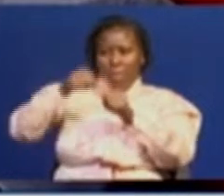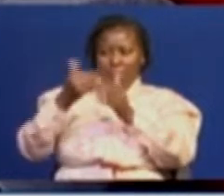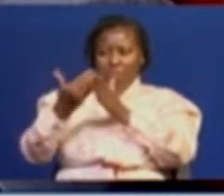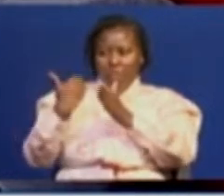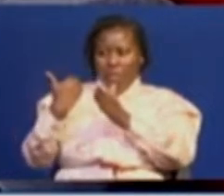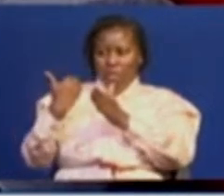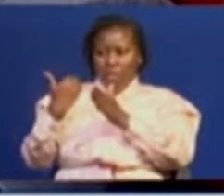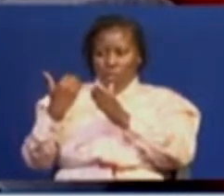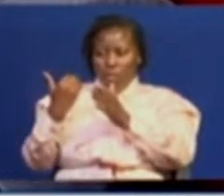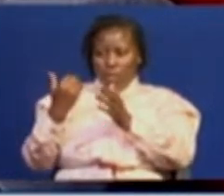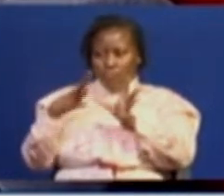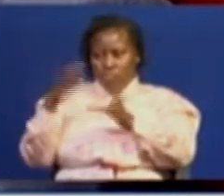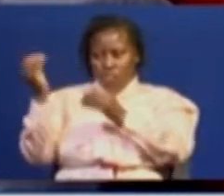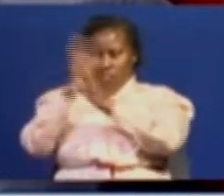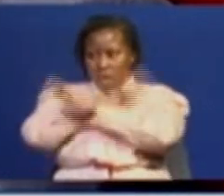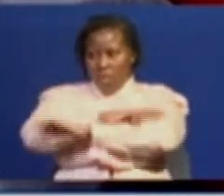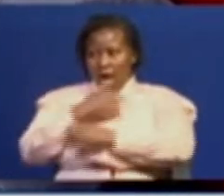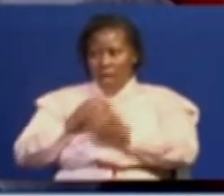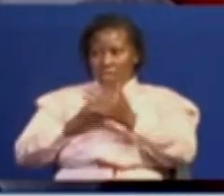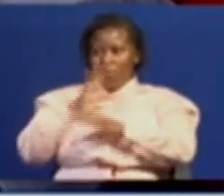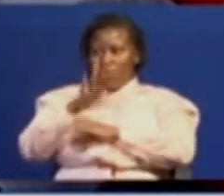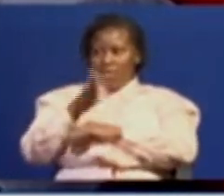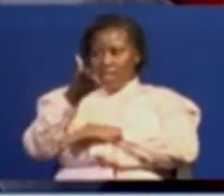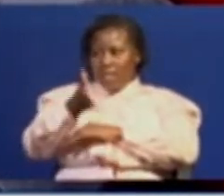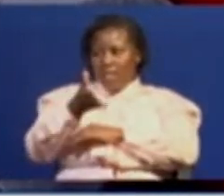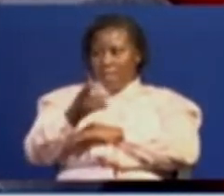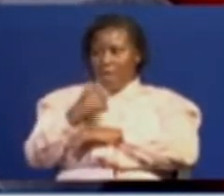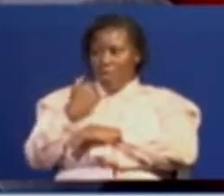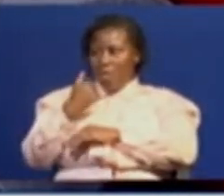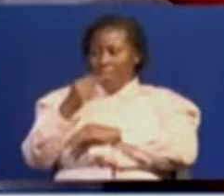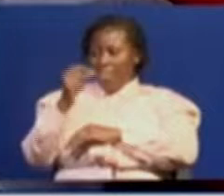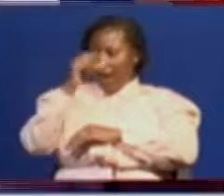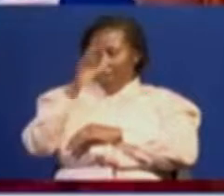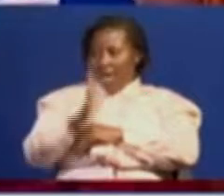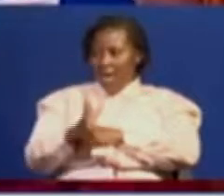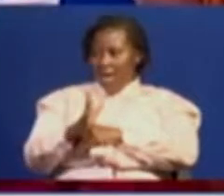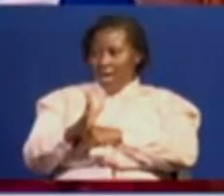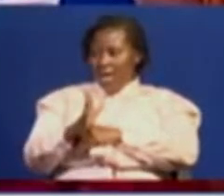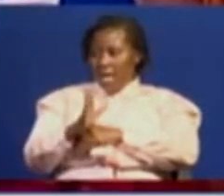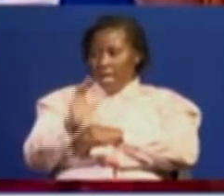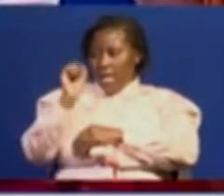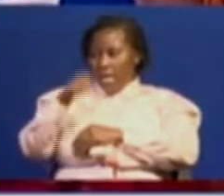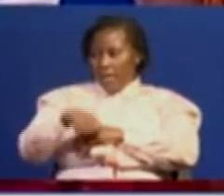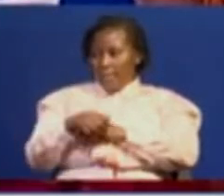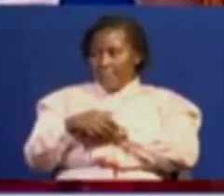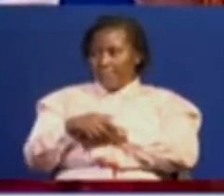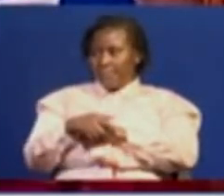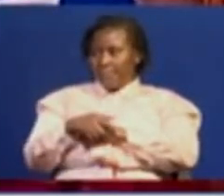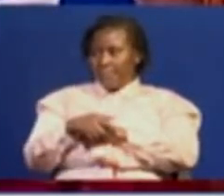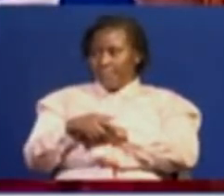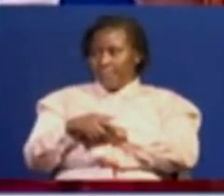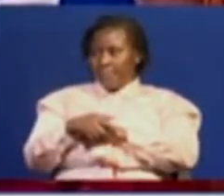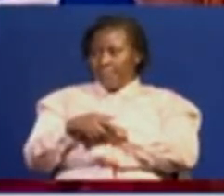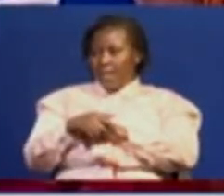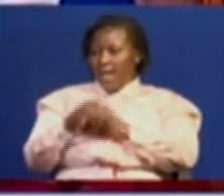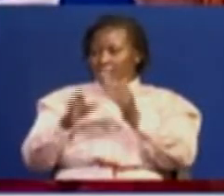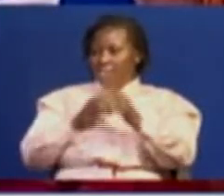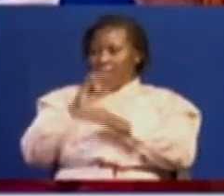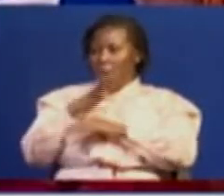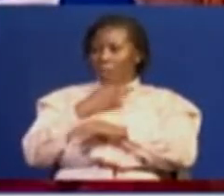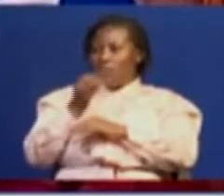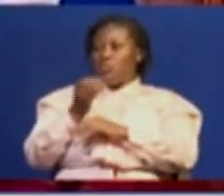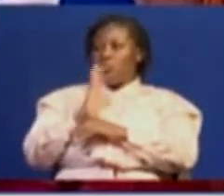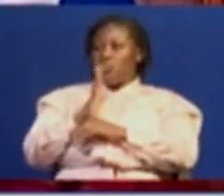before we broke for break, there was a video that was played by the governor? Yes? Yes. And